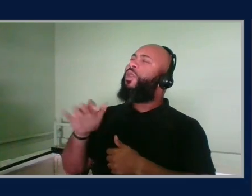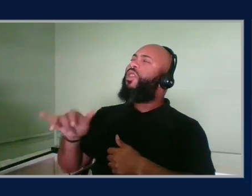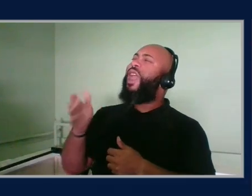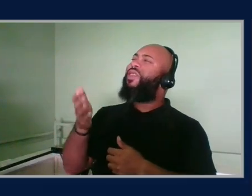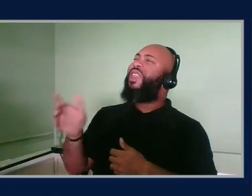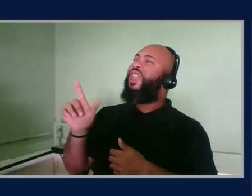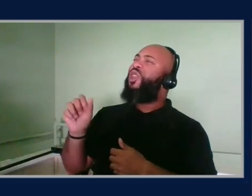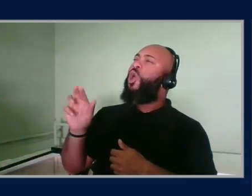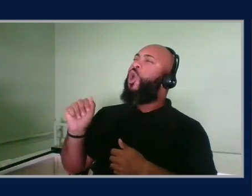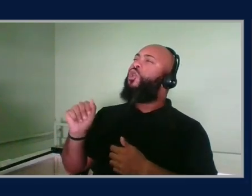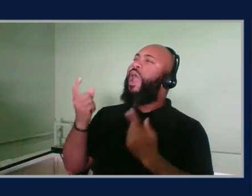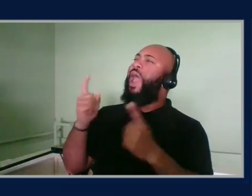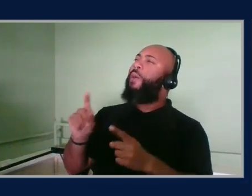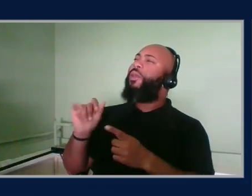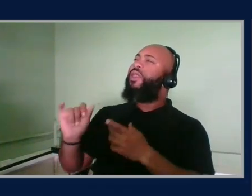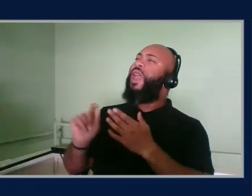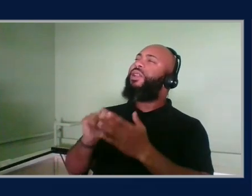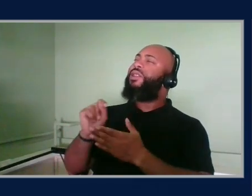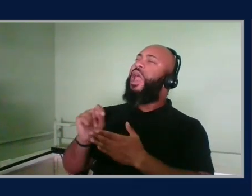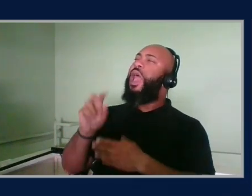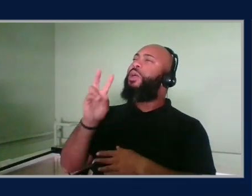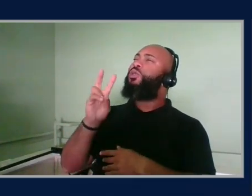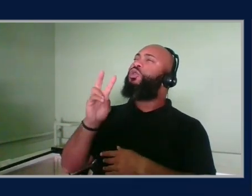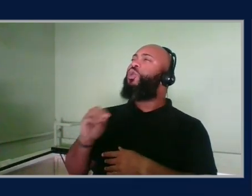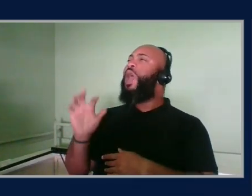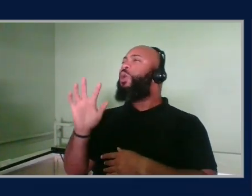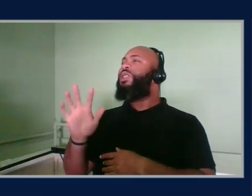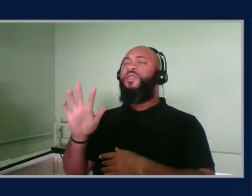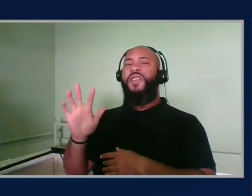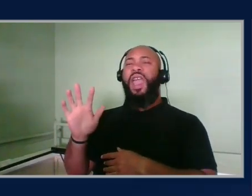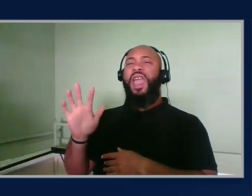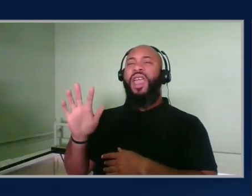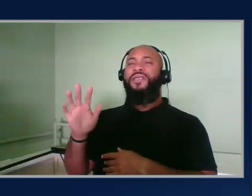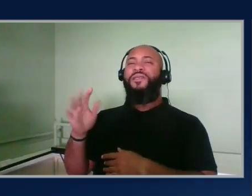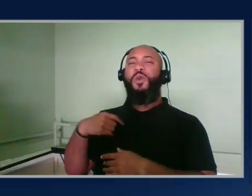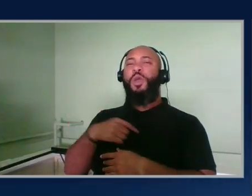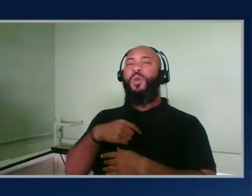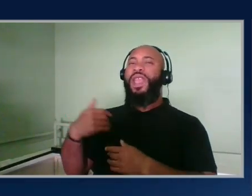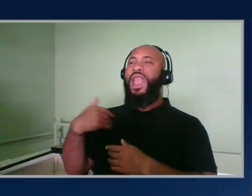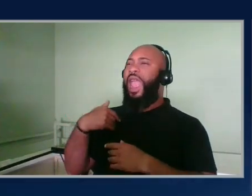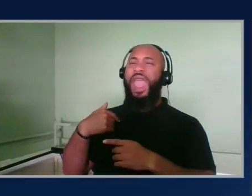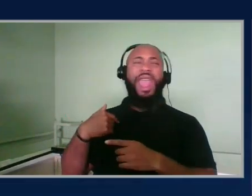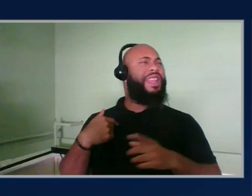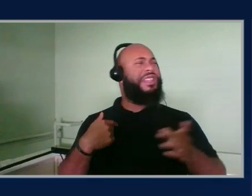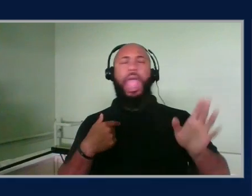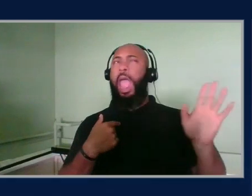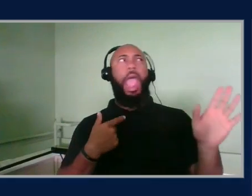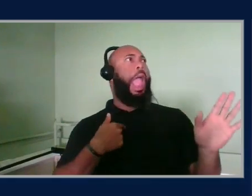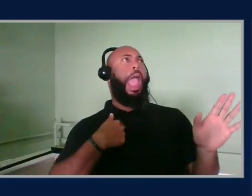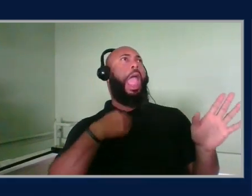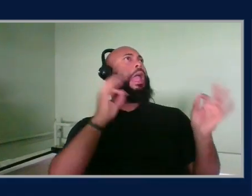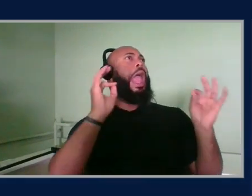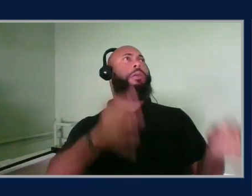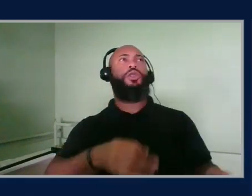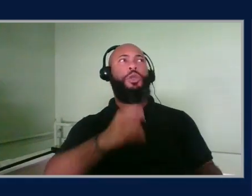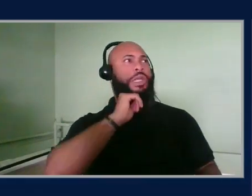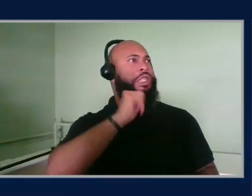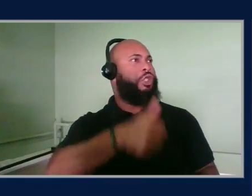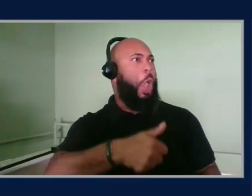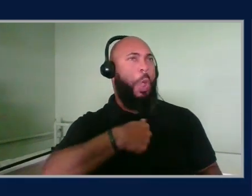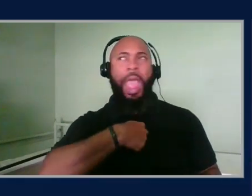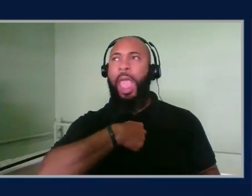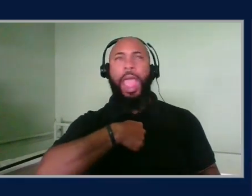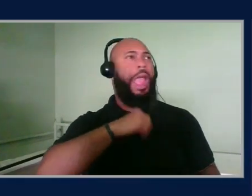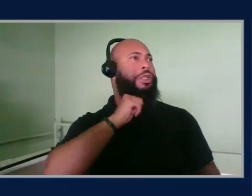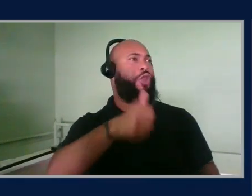time back in, you know, 2005 where we had? Absolutely not. I Right? absolutely do not. But this is part of those